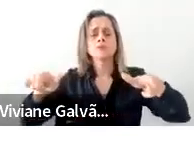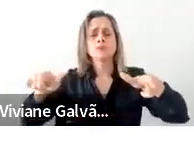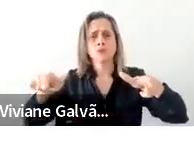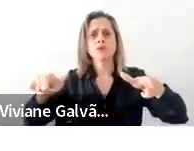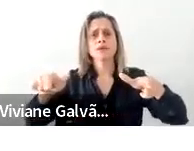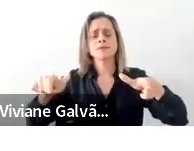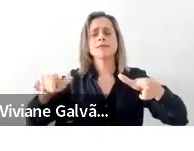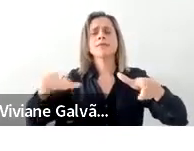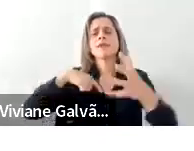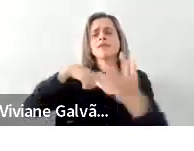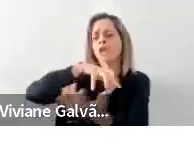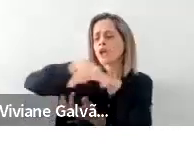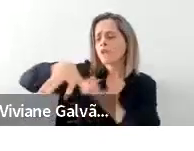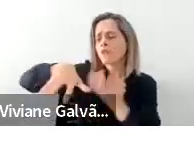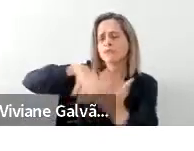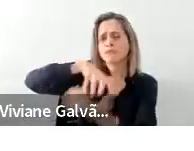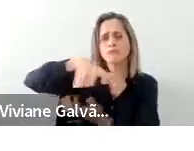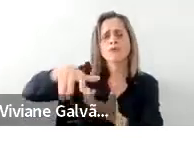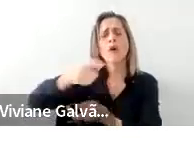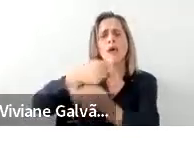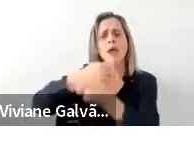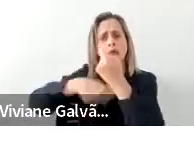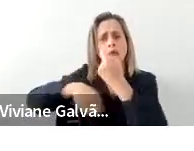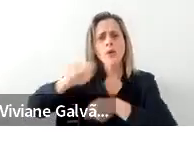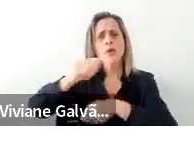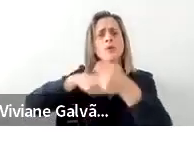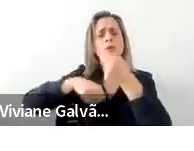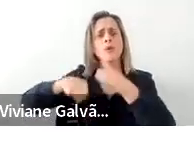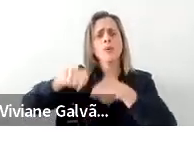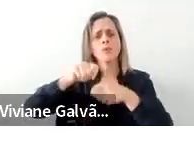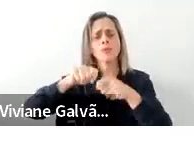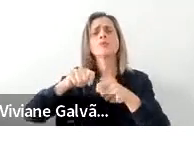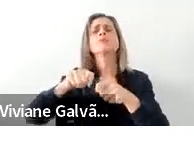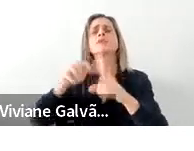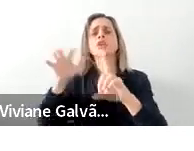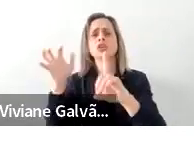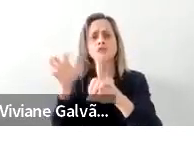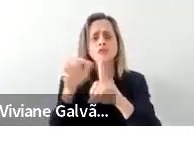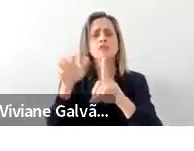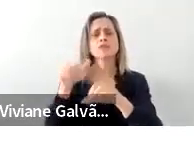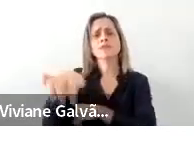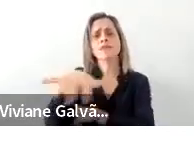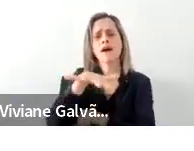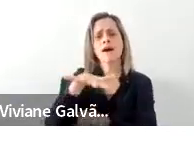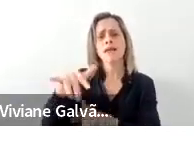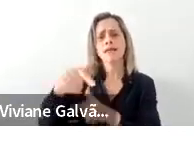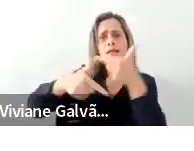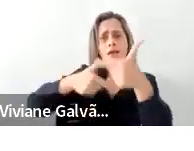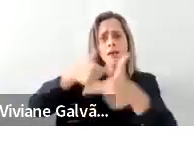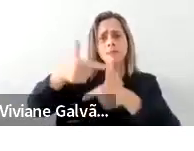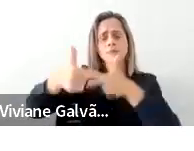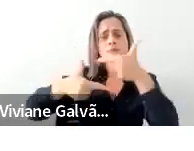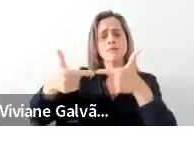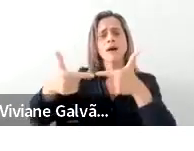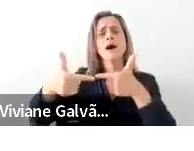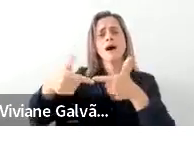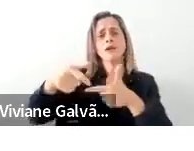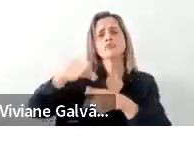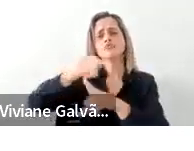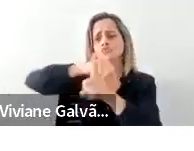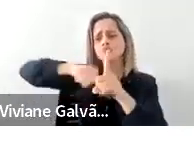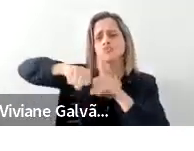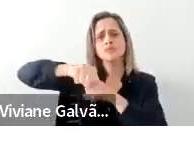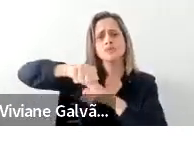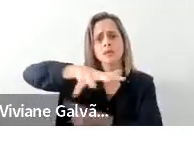the productive forces of social labor. But success," he said, "will never come with the